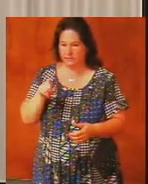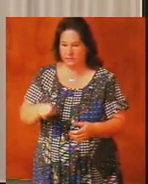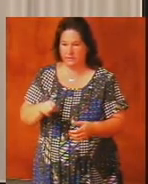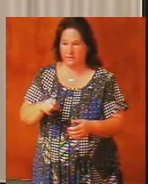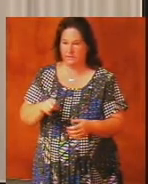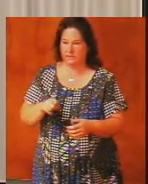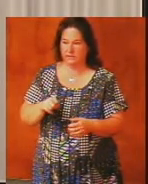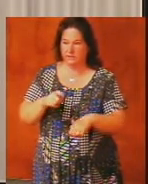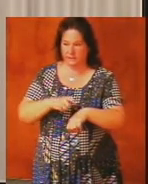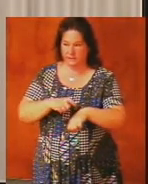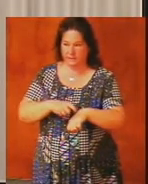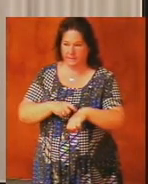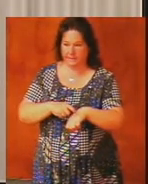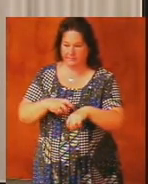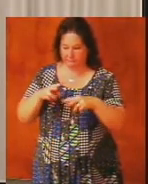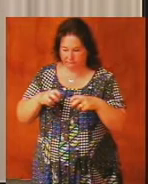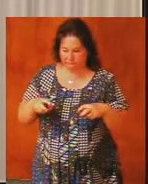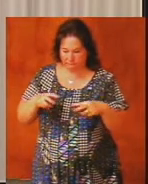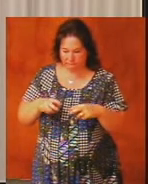time digging.